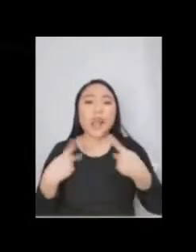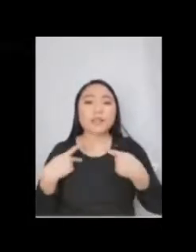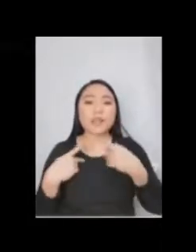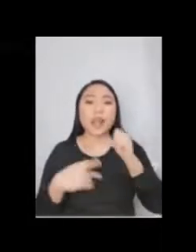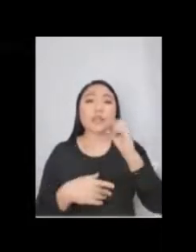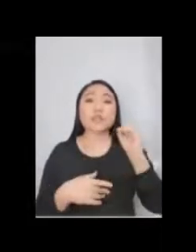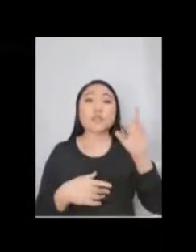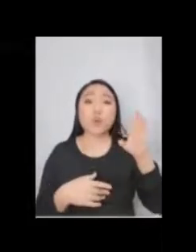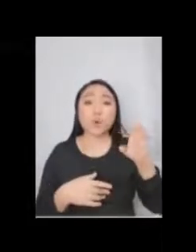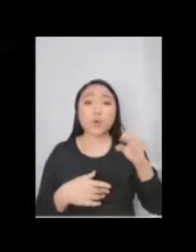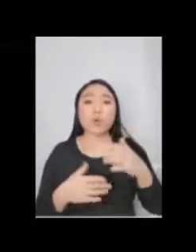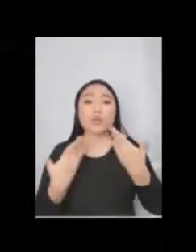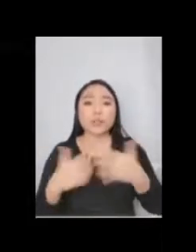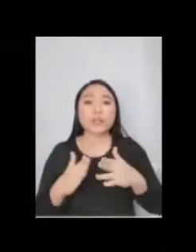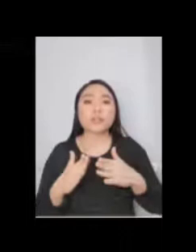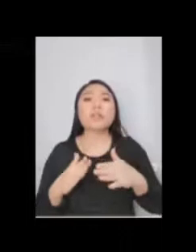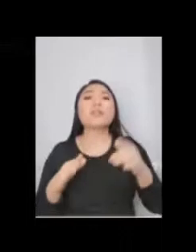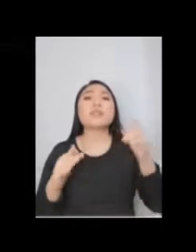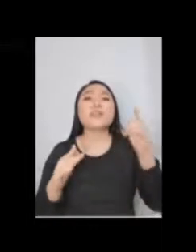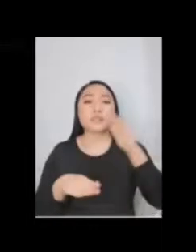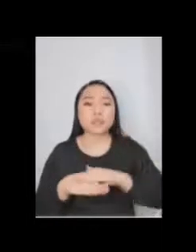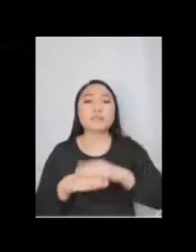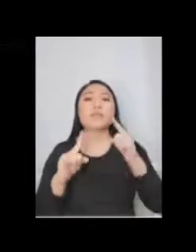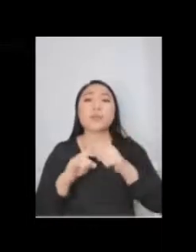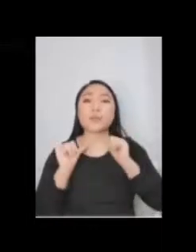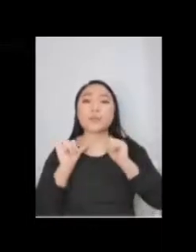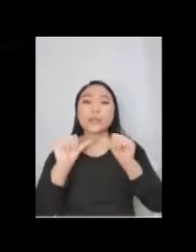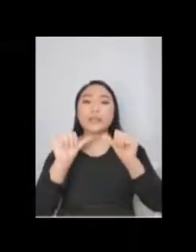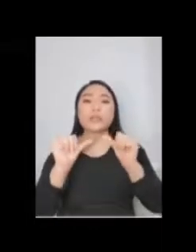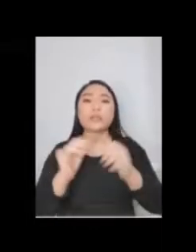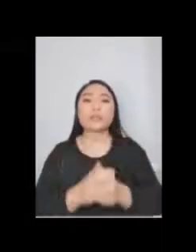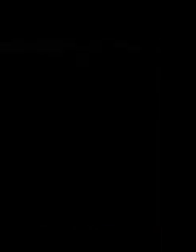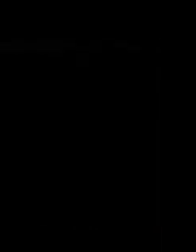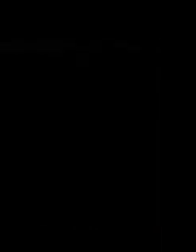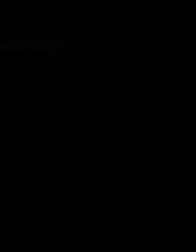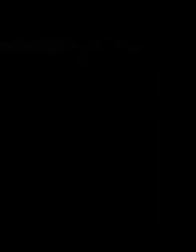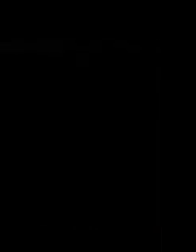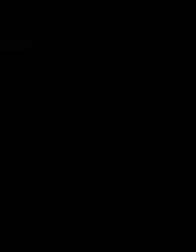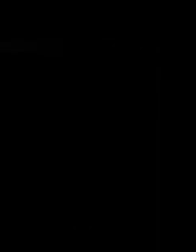palipas ng oras. Yan. Happy playing! Thank you!